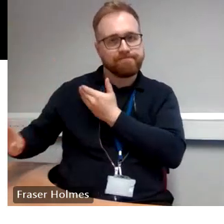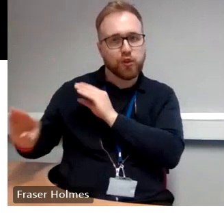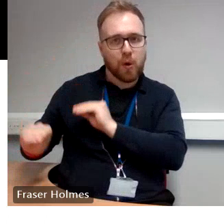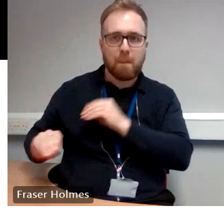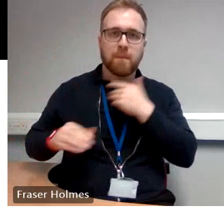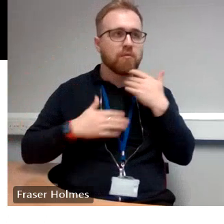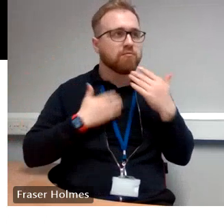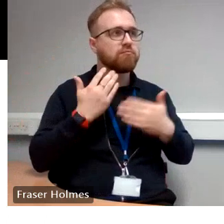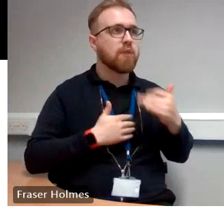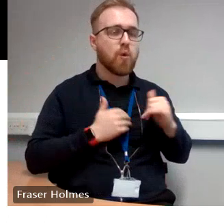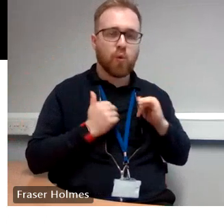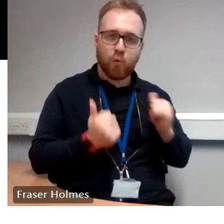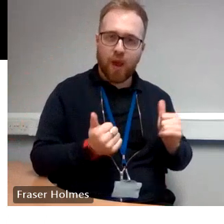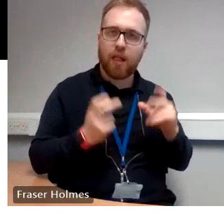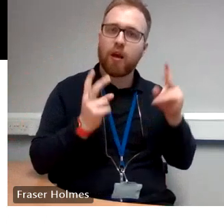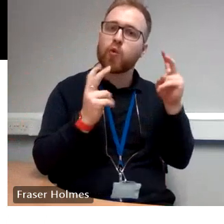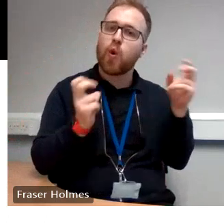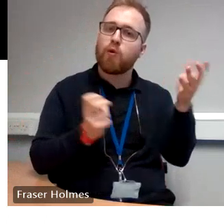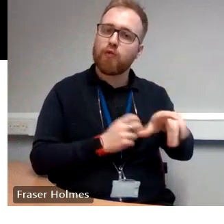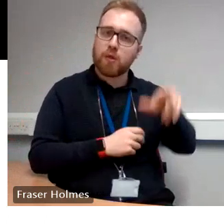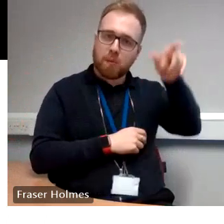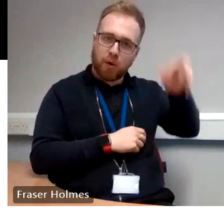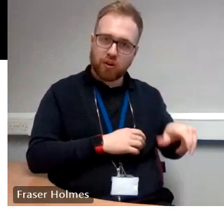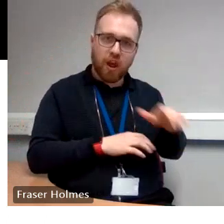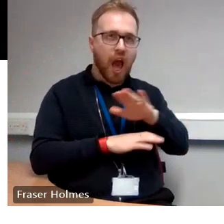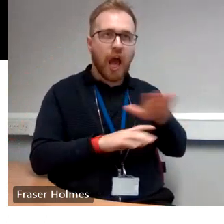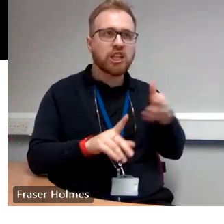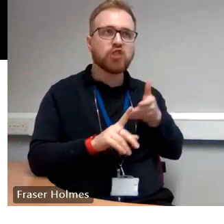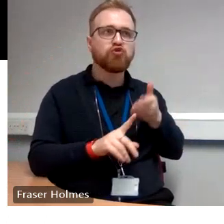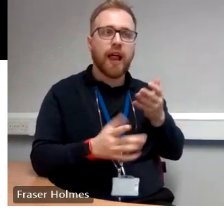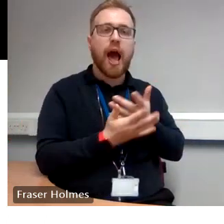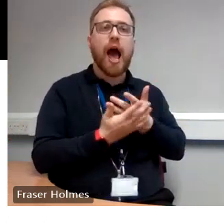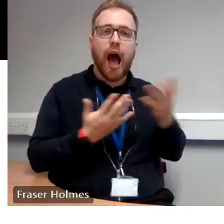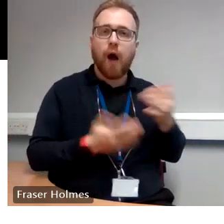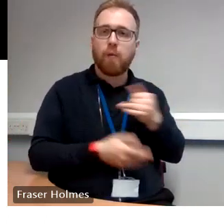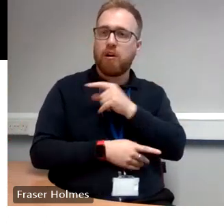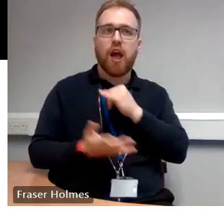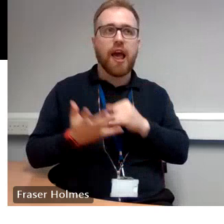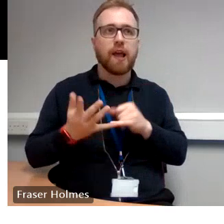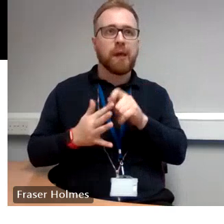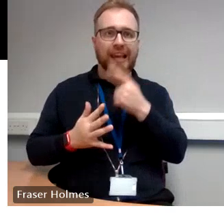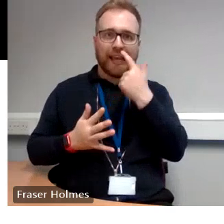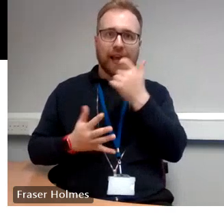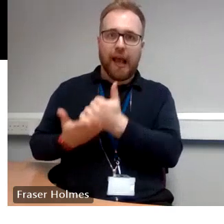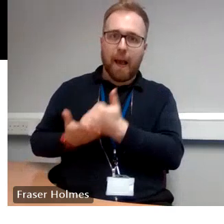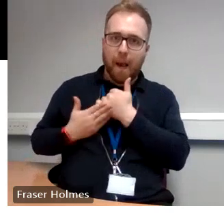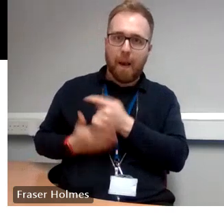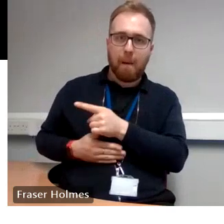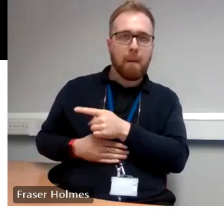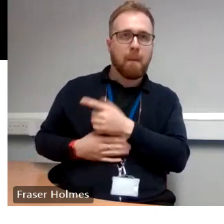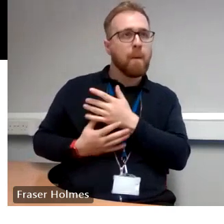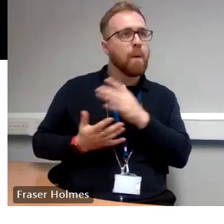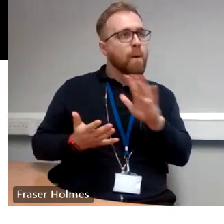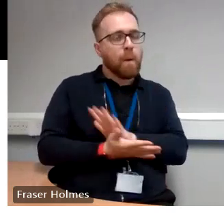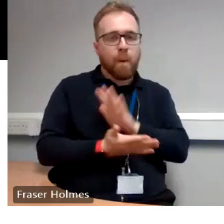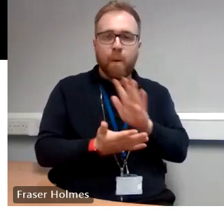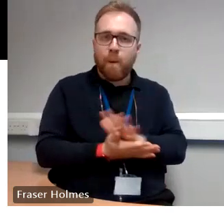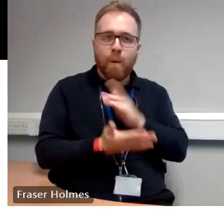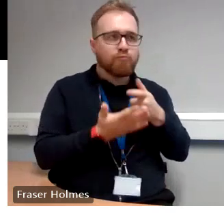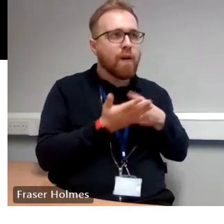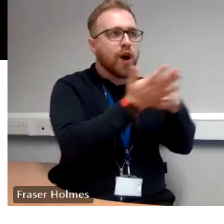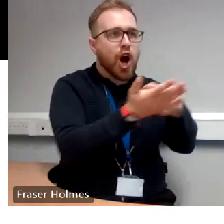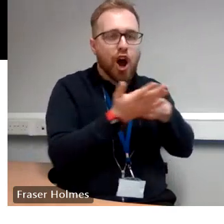well. And just a quote from the patient there is, "I didn't realise how much my social prescriber could do to help me. I'm so happy with the referrals and introductions.